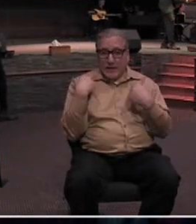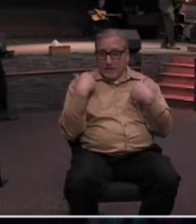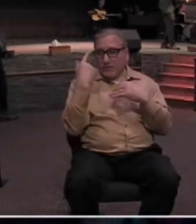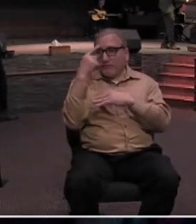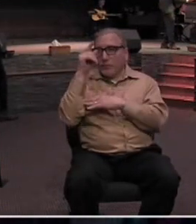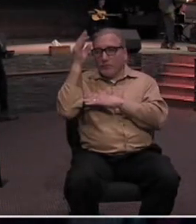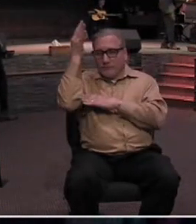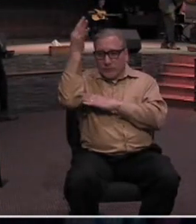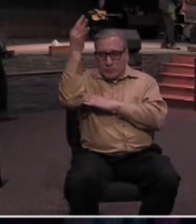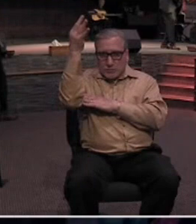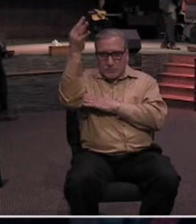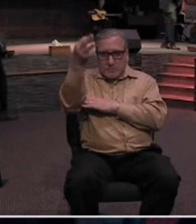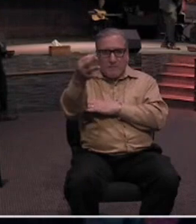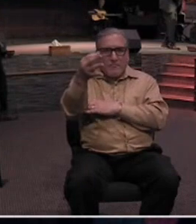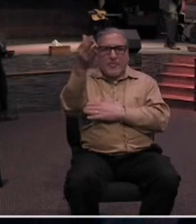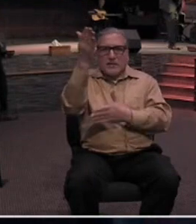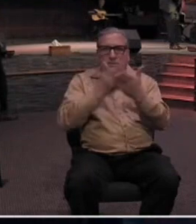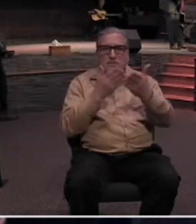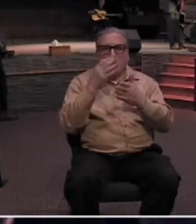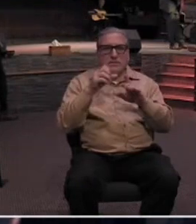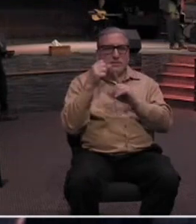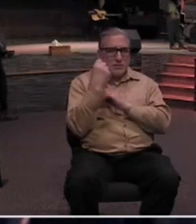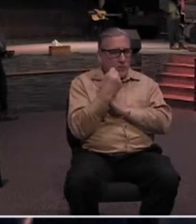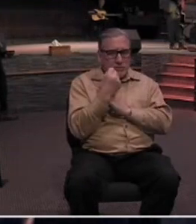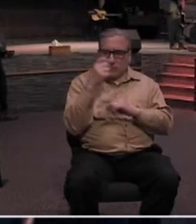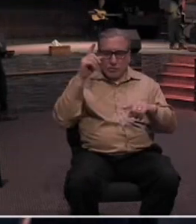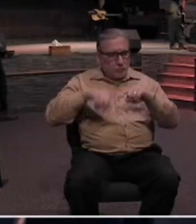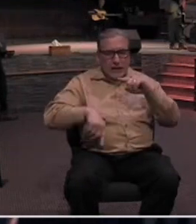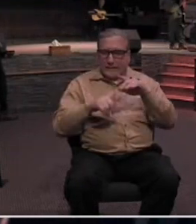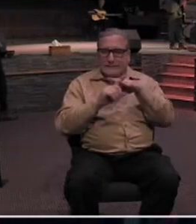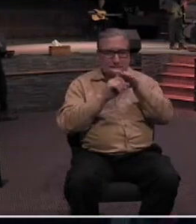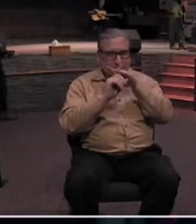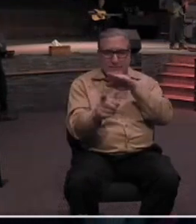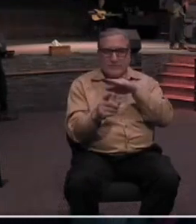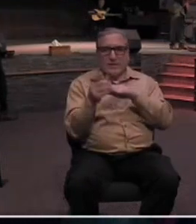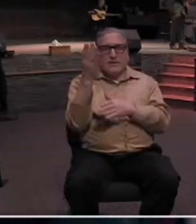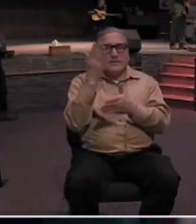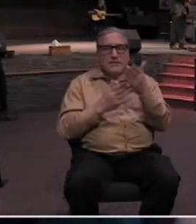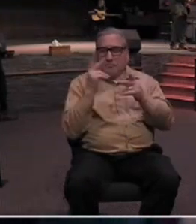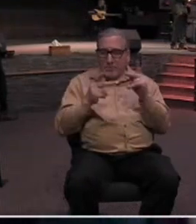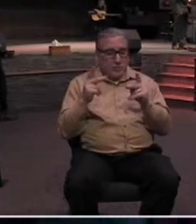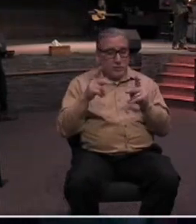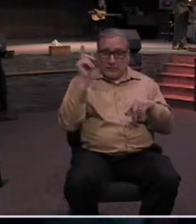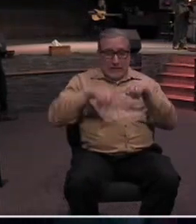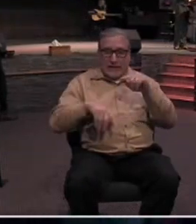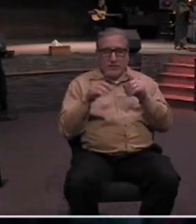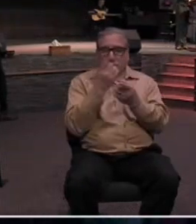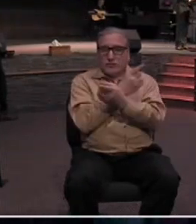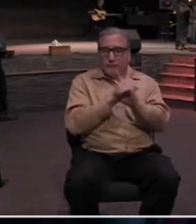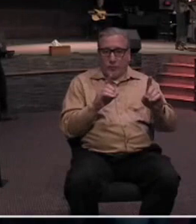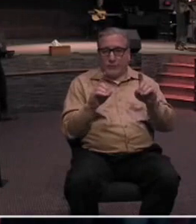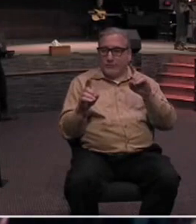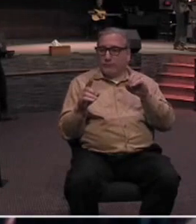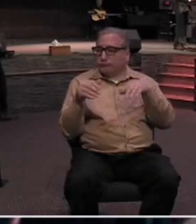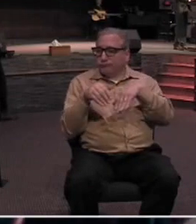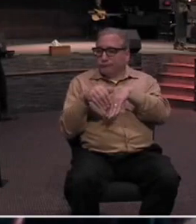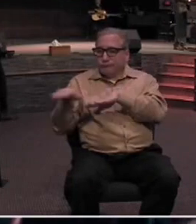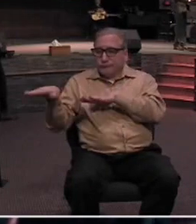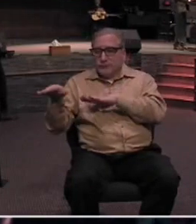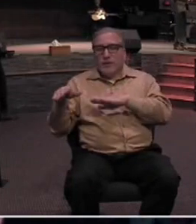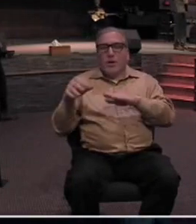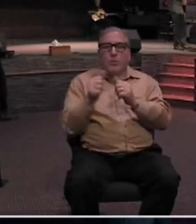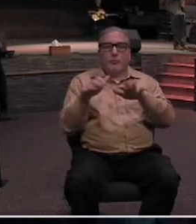future. There are some situations that you can't run away from, and there are some people that you just can't divorce and get rid of without proper biblical